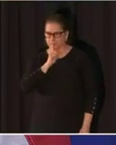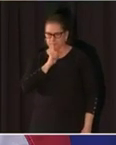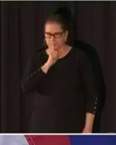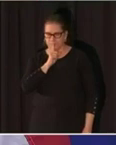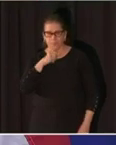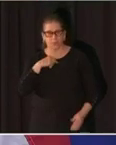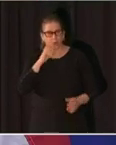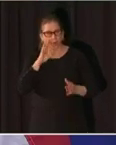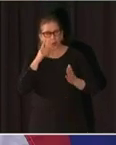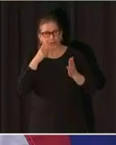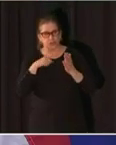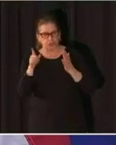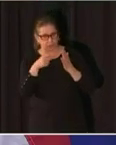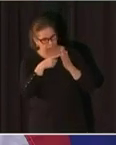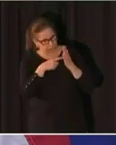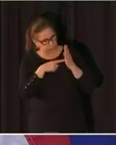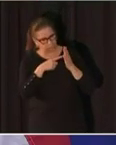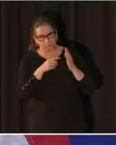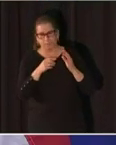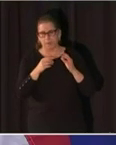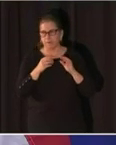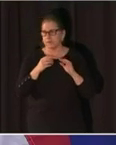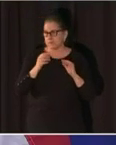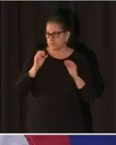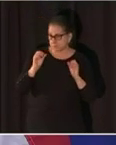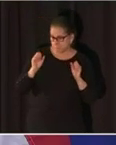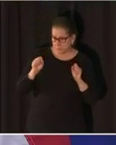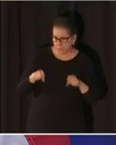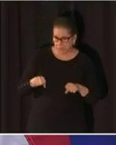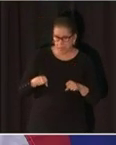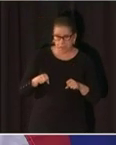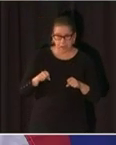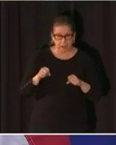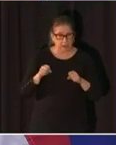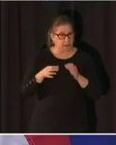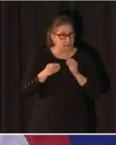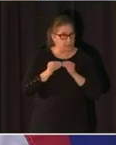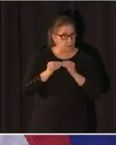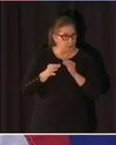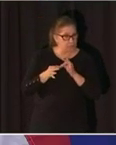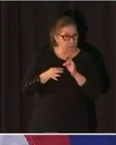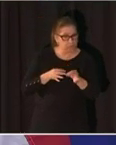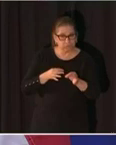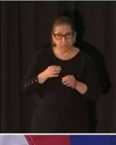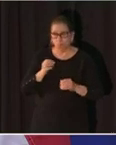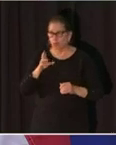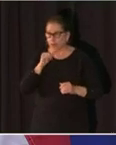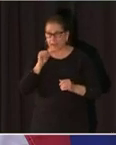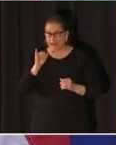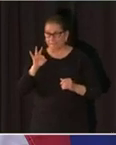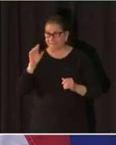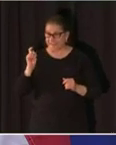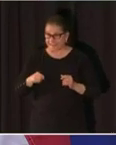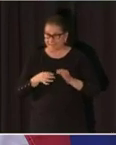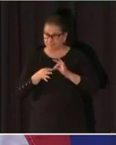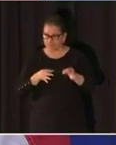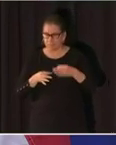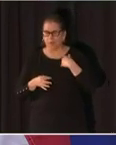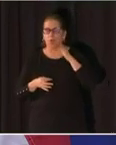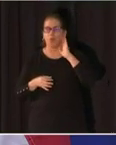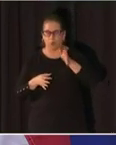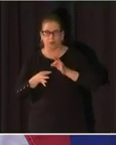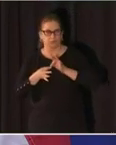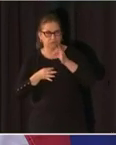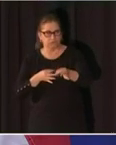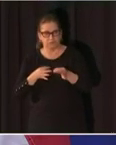we need to extend it beyond that, we certainly will. Yes, Sam. Yes, Mayor. You